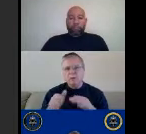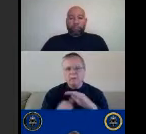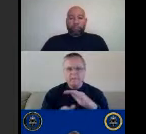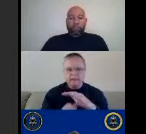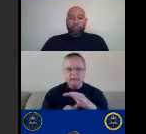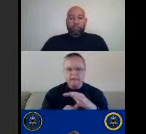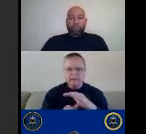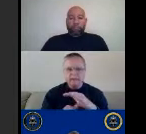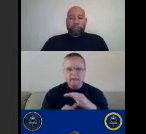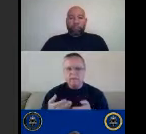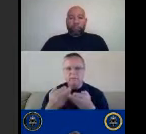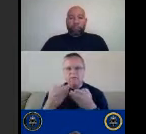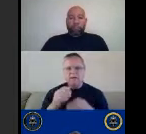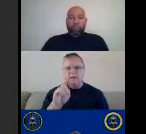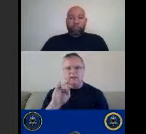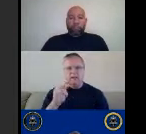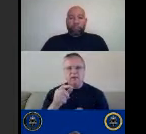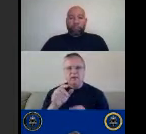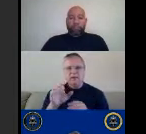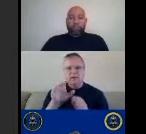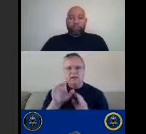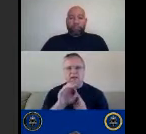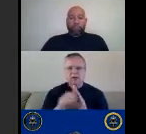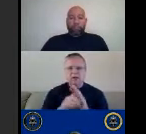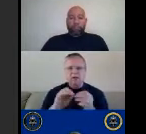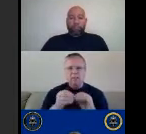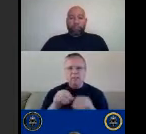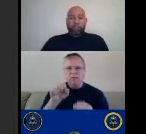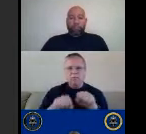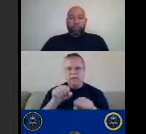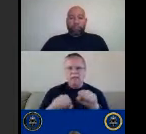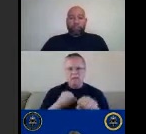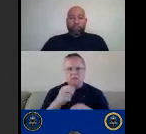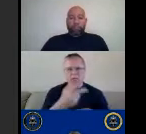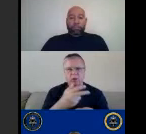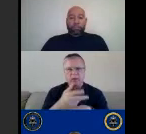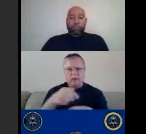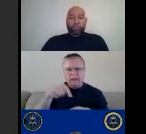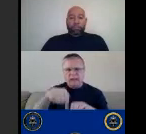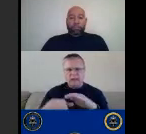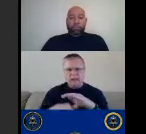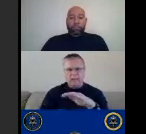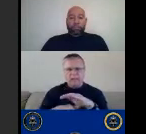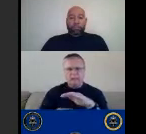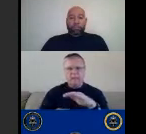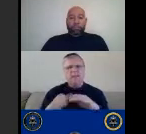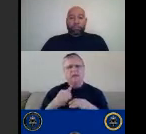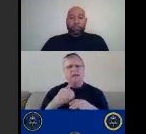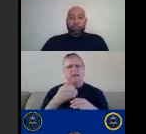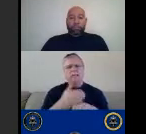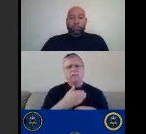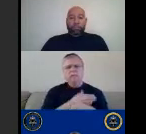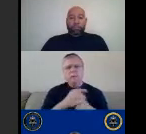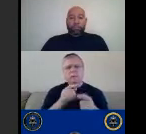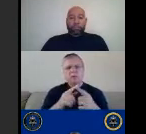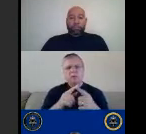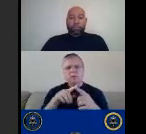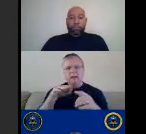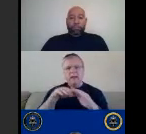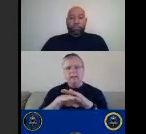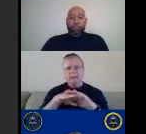the zoning code required number of bicycle parking, and then improvements to access and egress on this